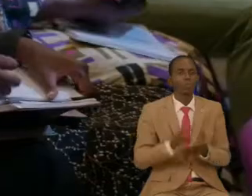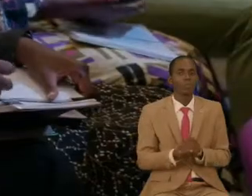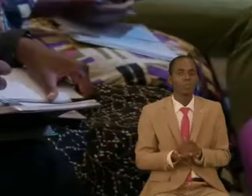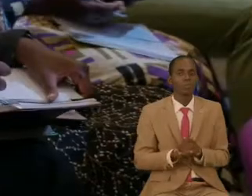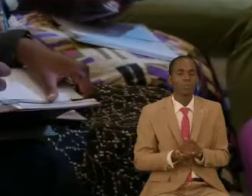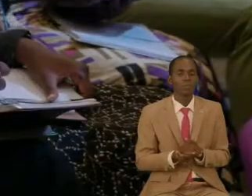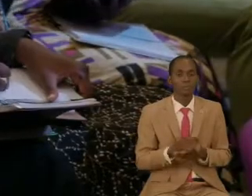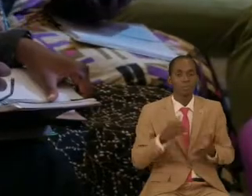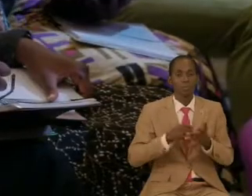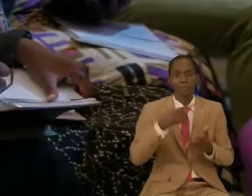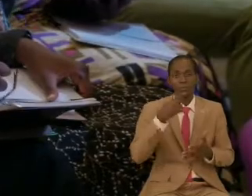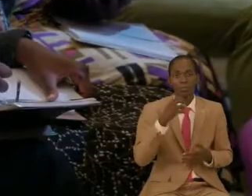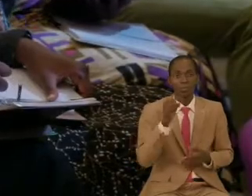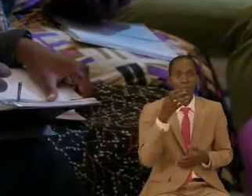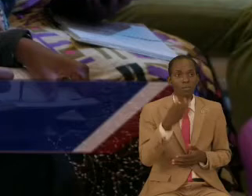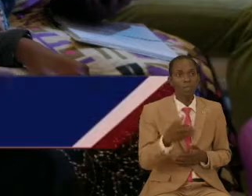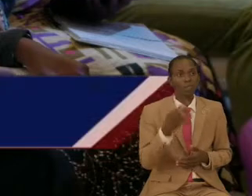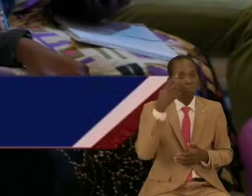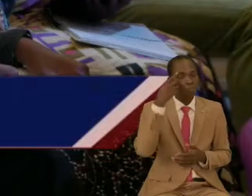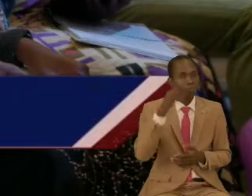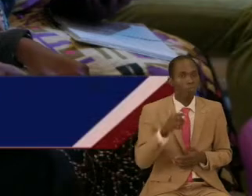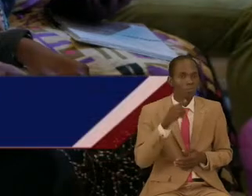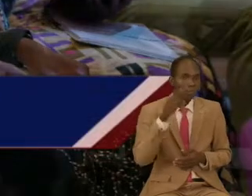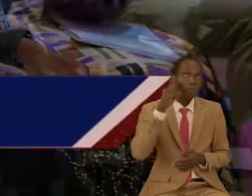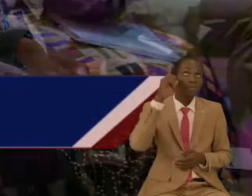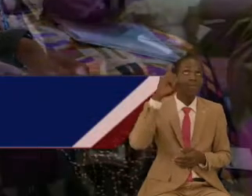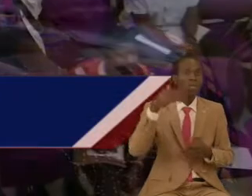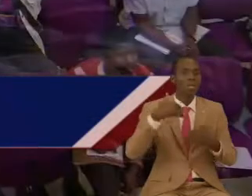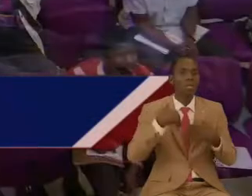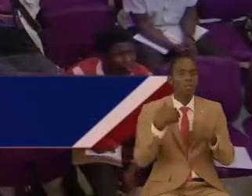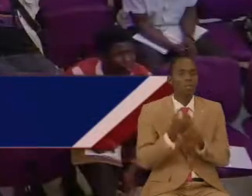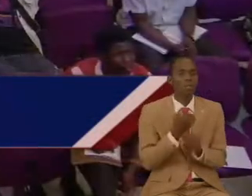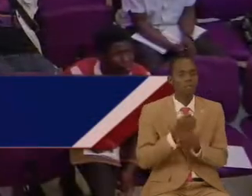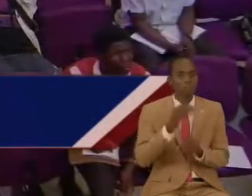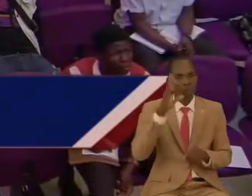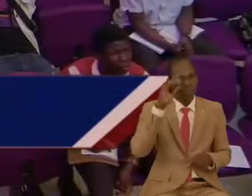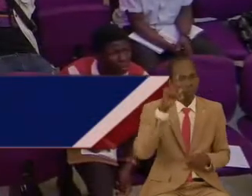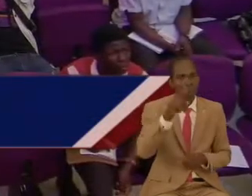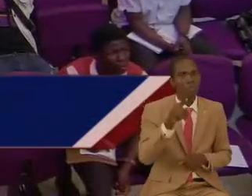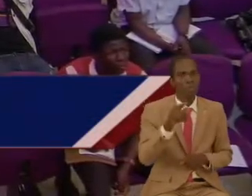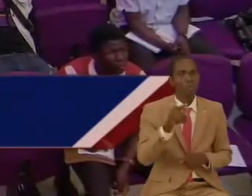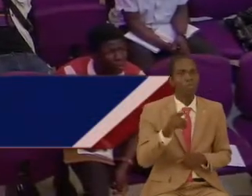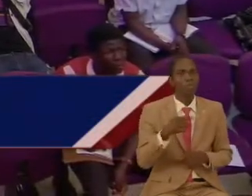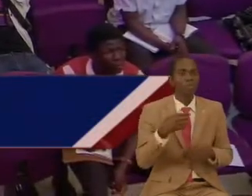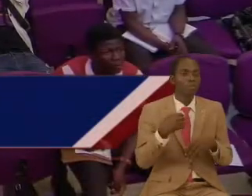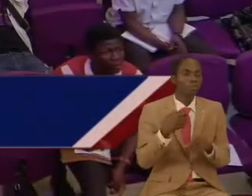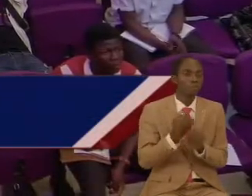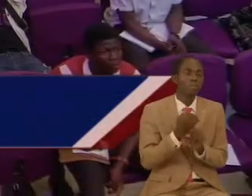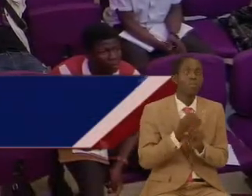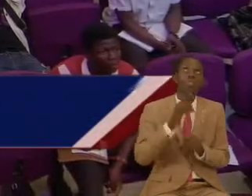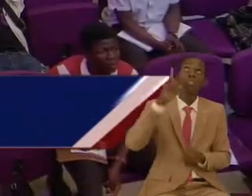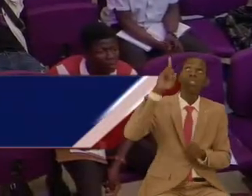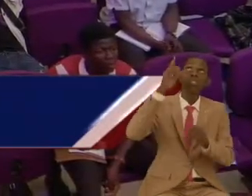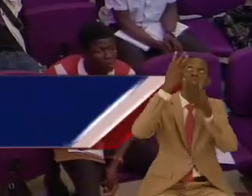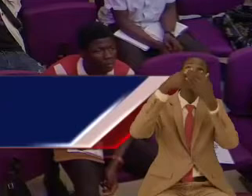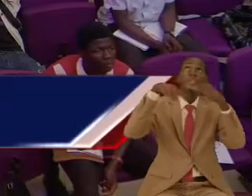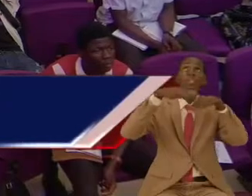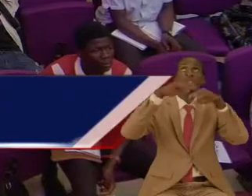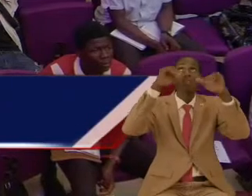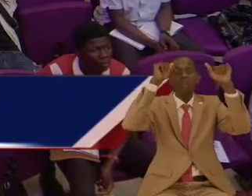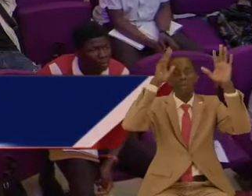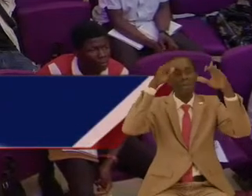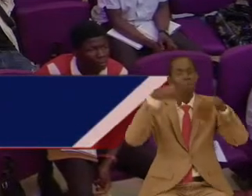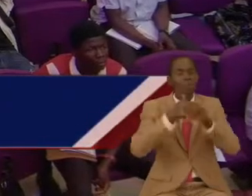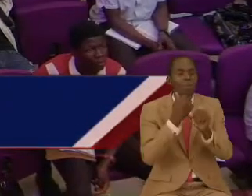verse 21 tells us, for he has made him, he, the Heavenly Father, has made